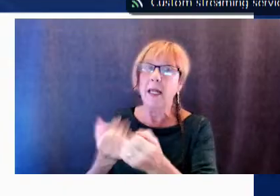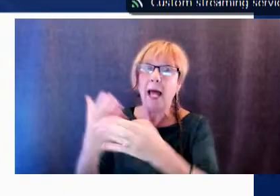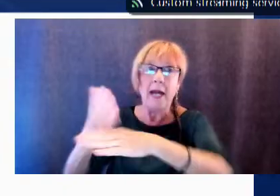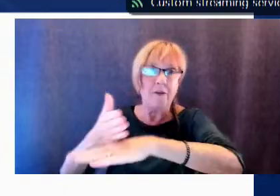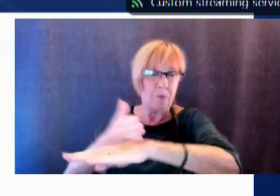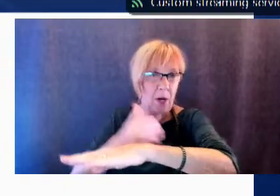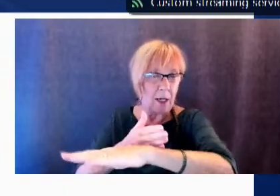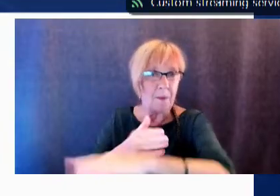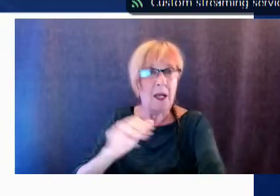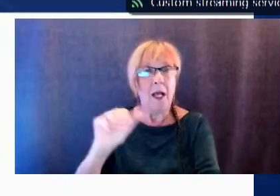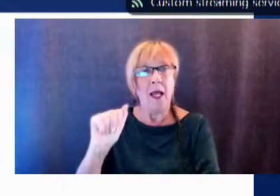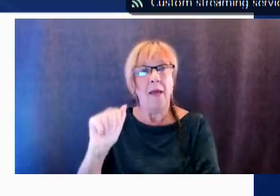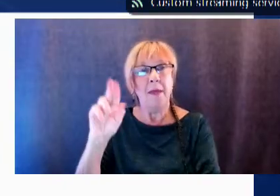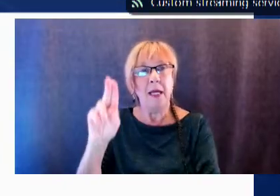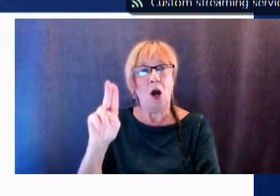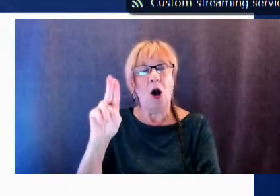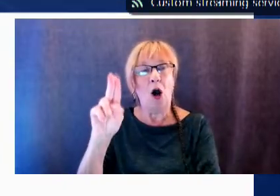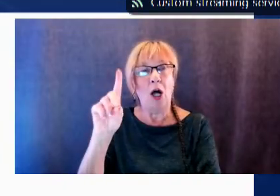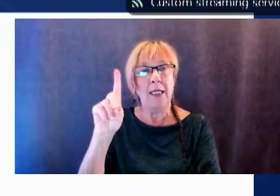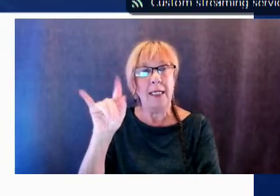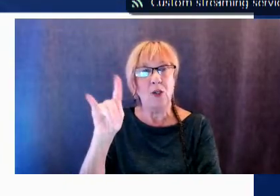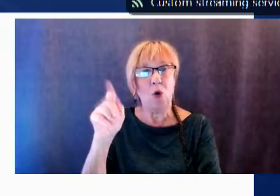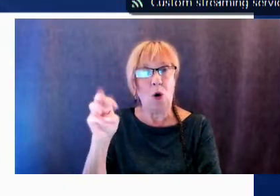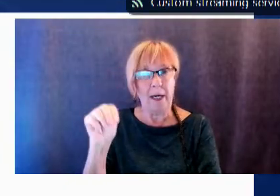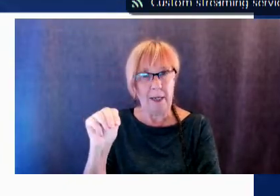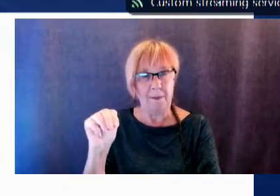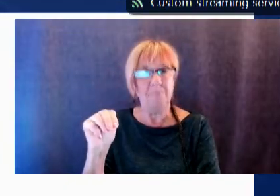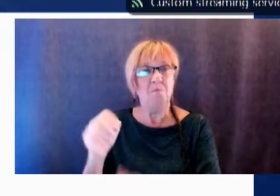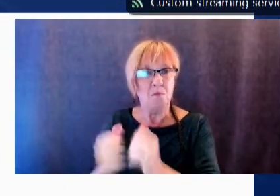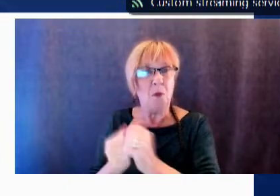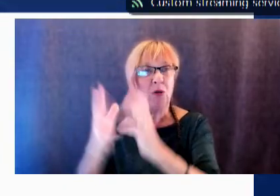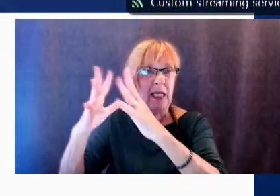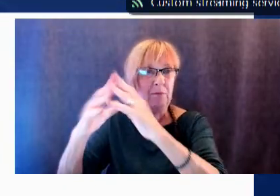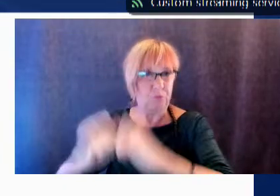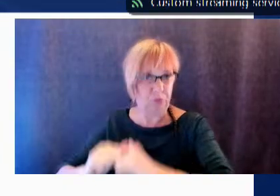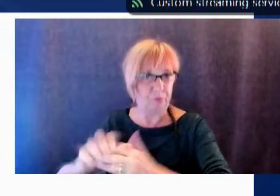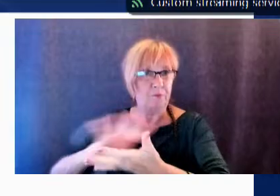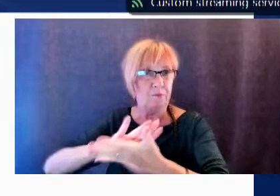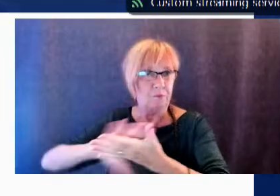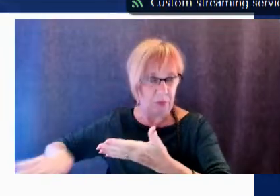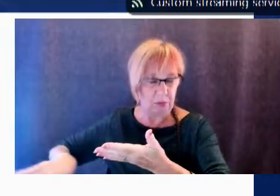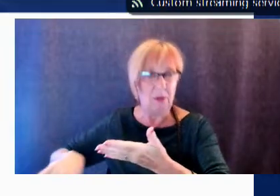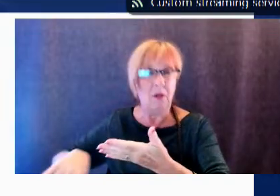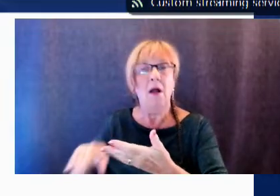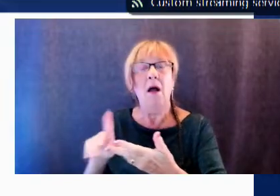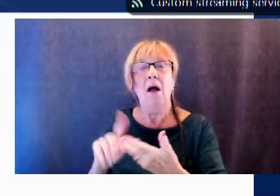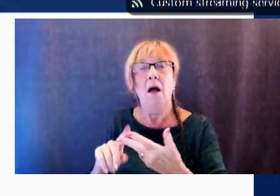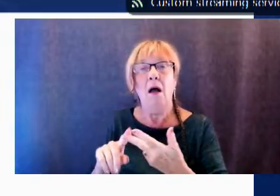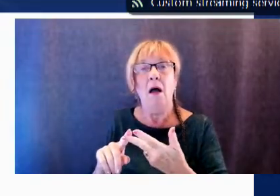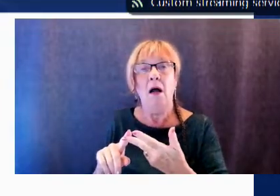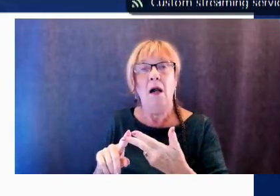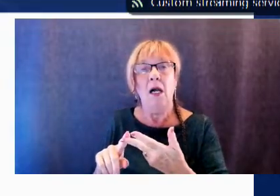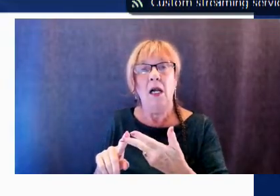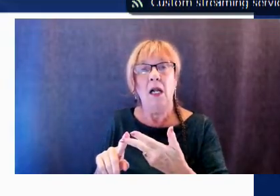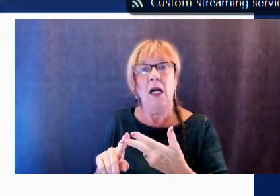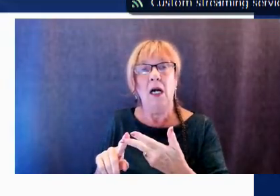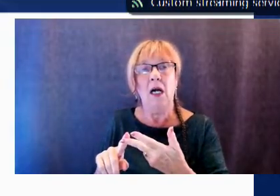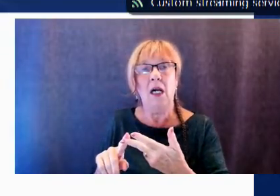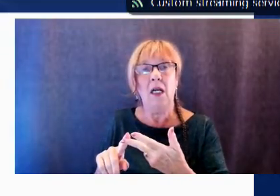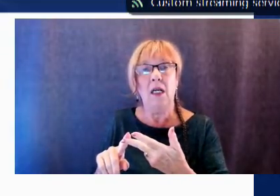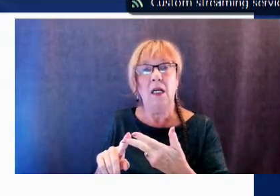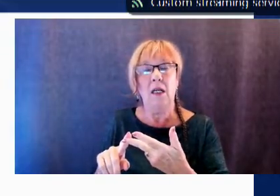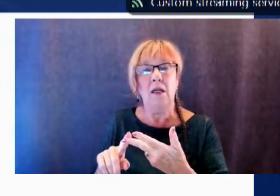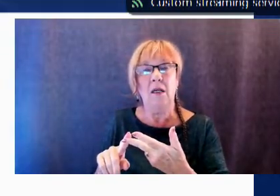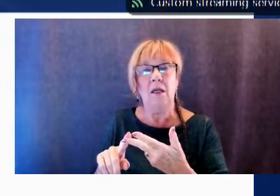The auditorium is mostly down right now. So again, that will remain to